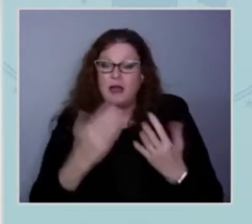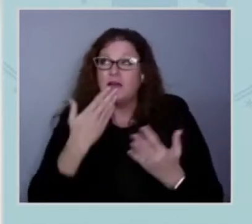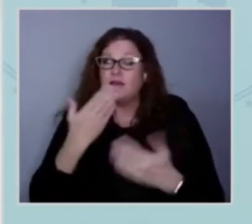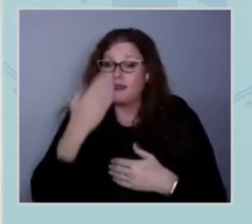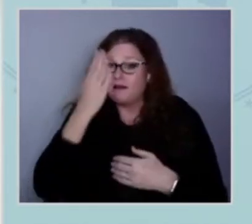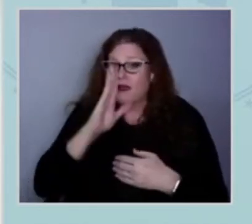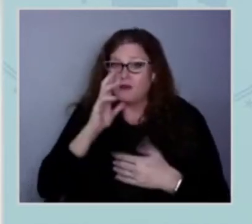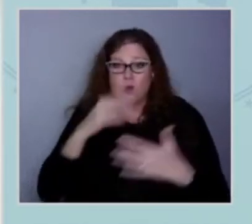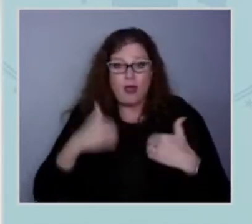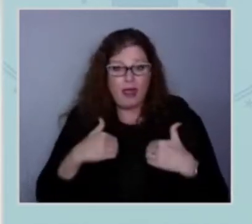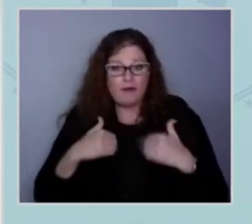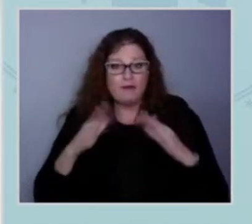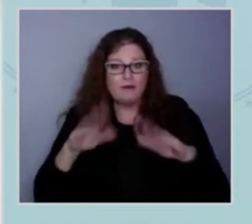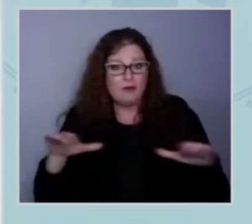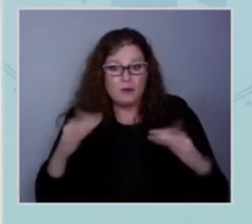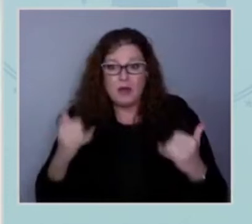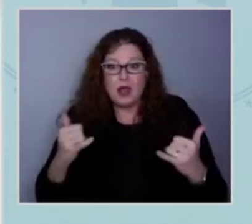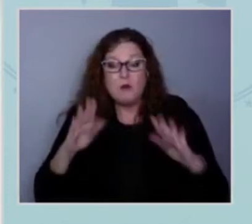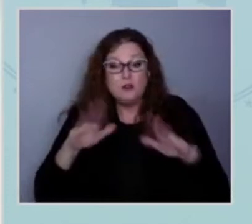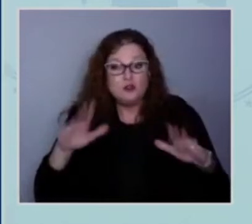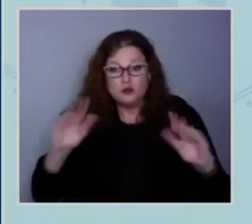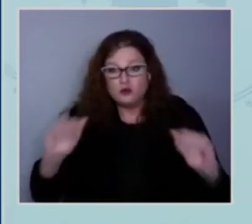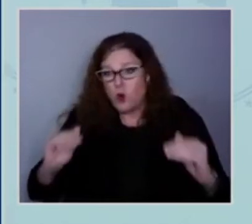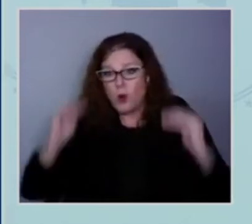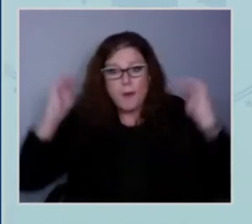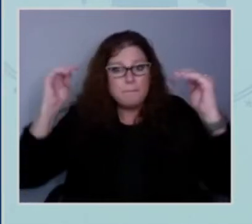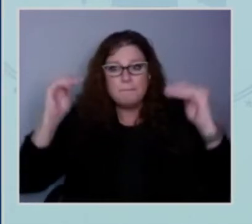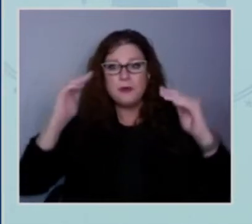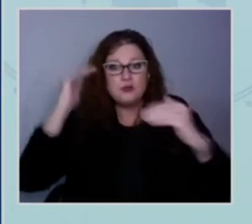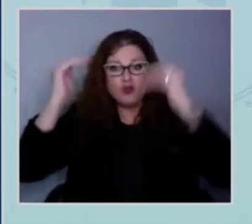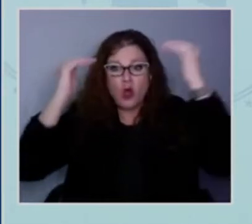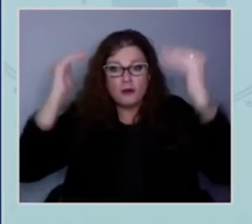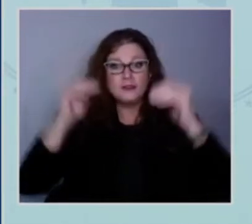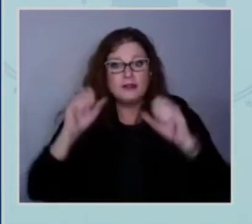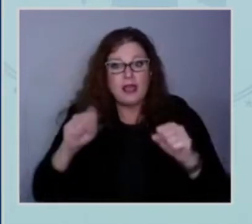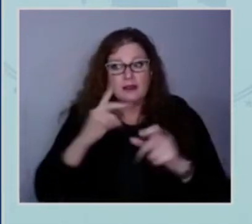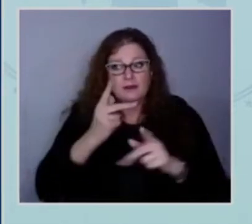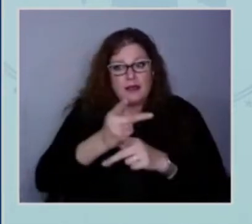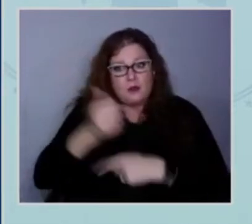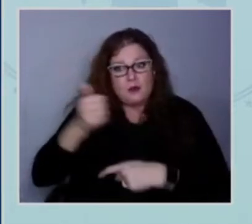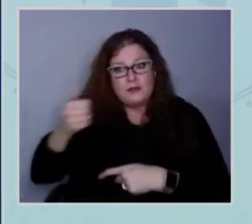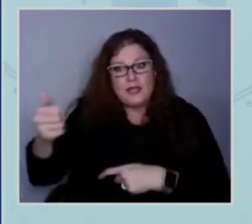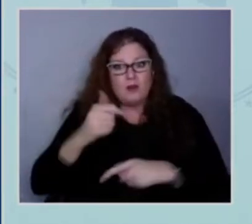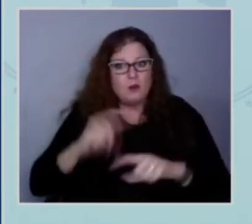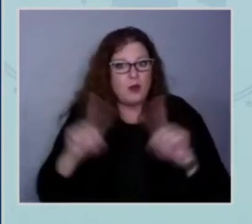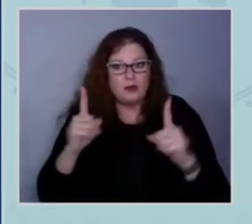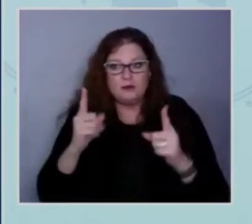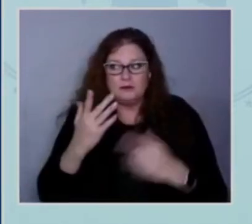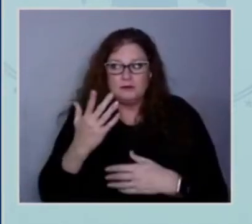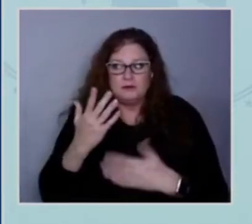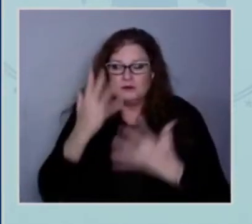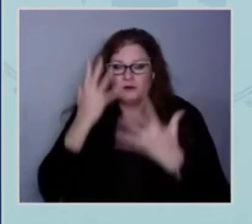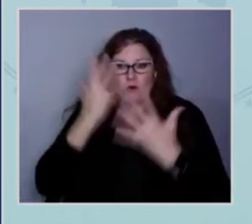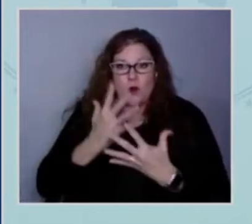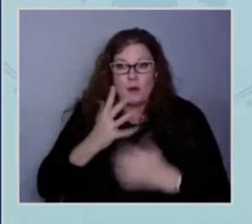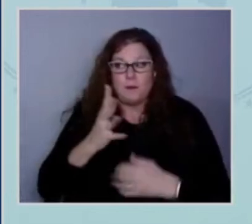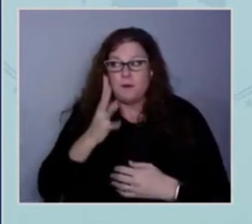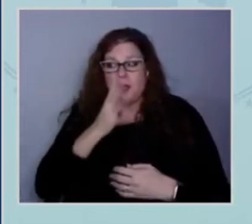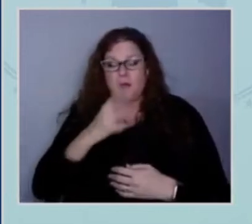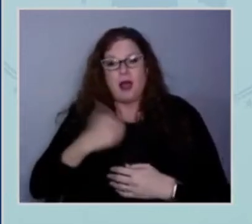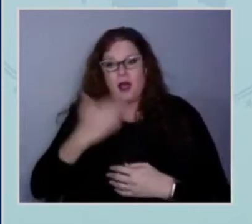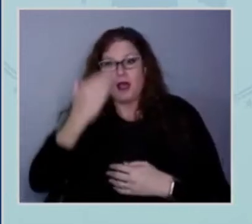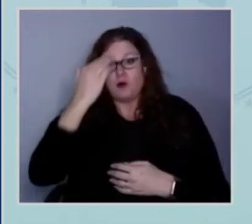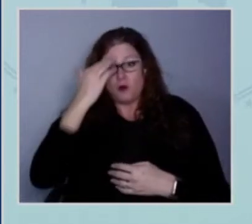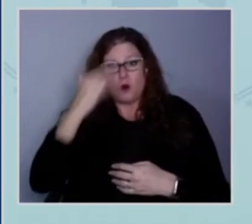getting, you can't even feed your family. And I just thank God that I don't have a family right now. My children are grown, they're adults, and they're able to fend